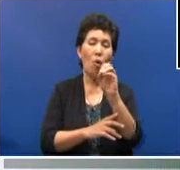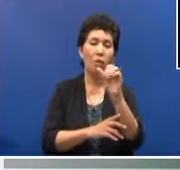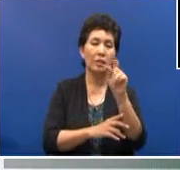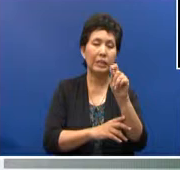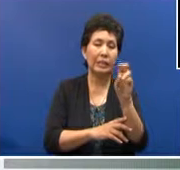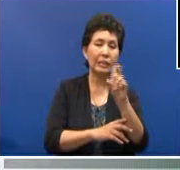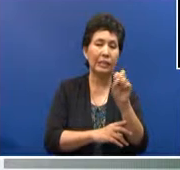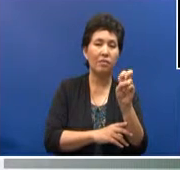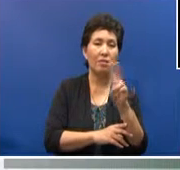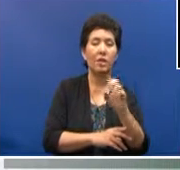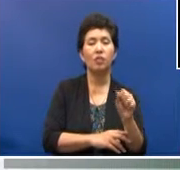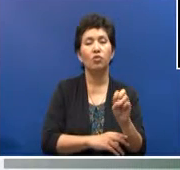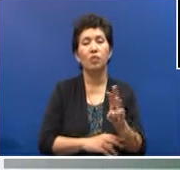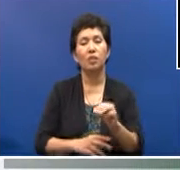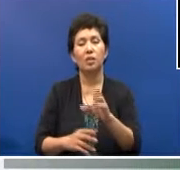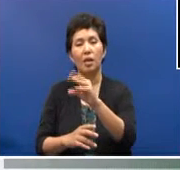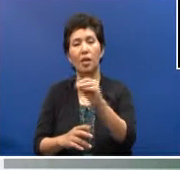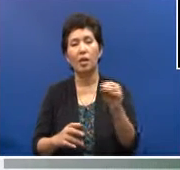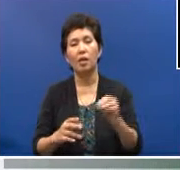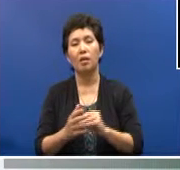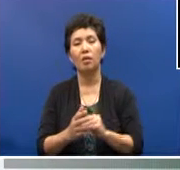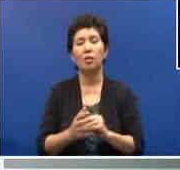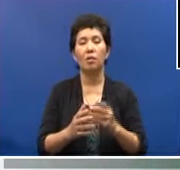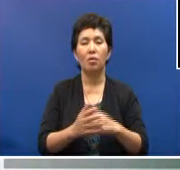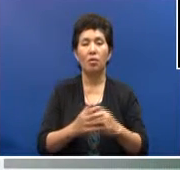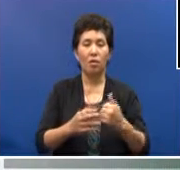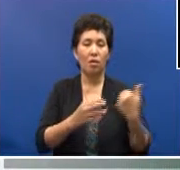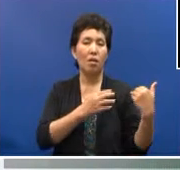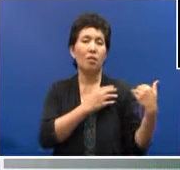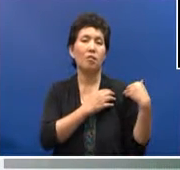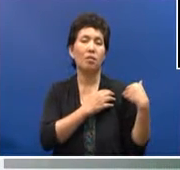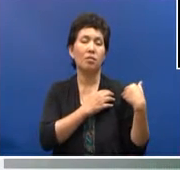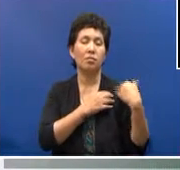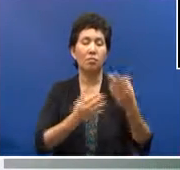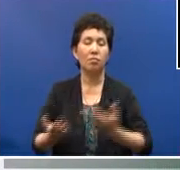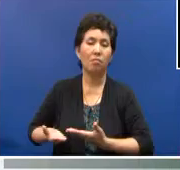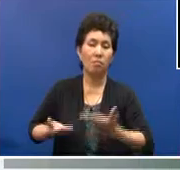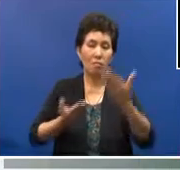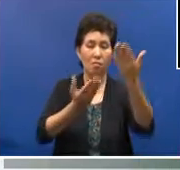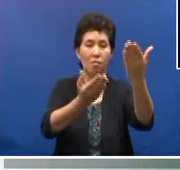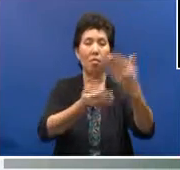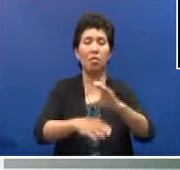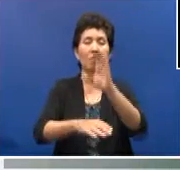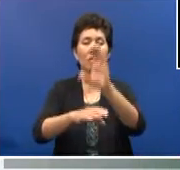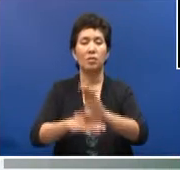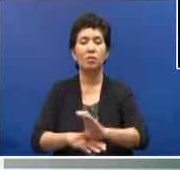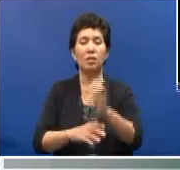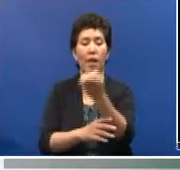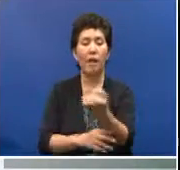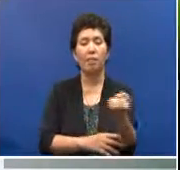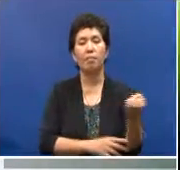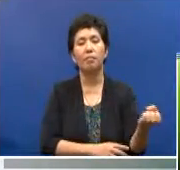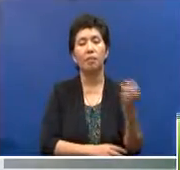whereby different racial and ethnic groups borrow and absorb cultural elements from each other.